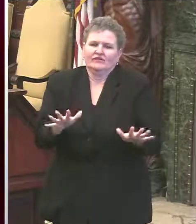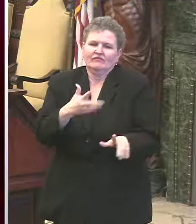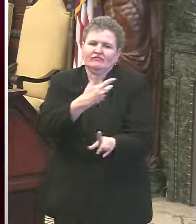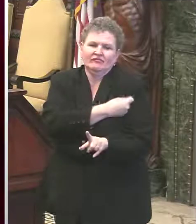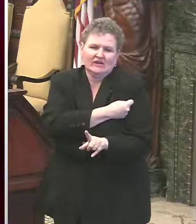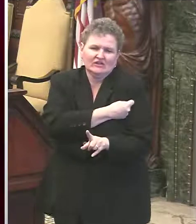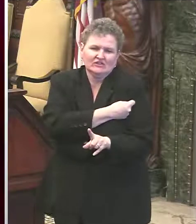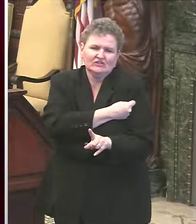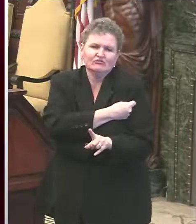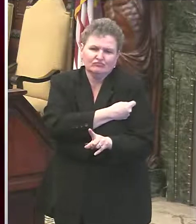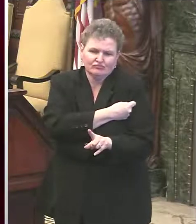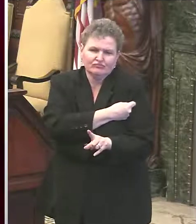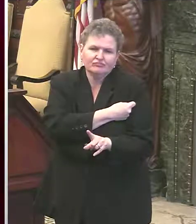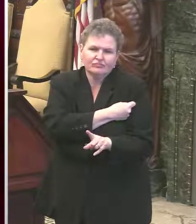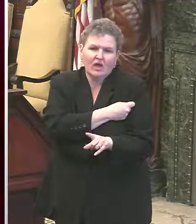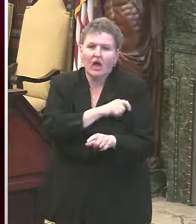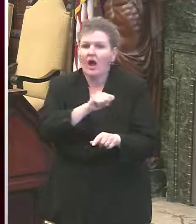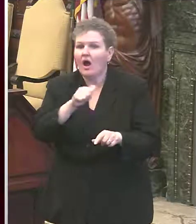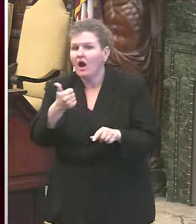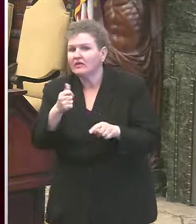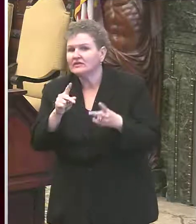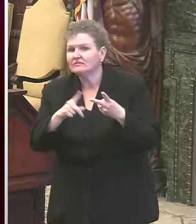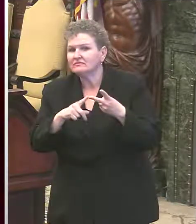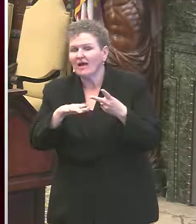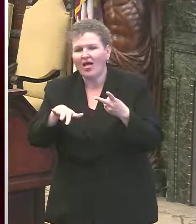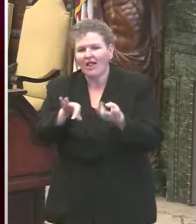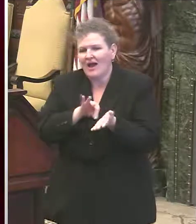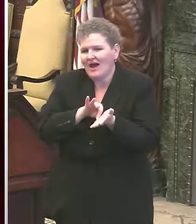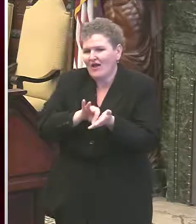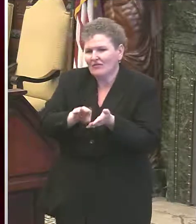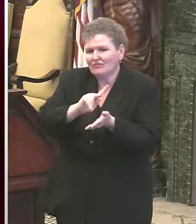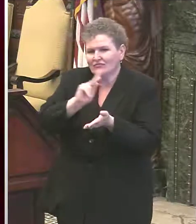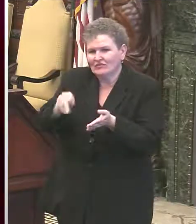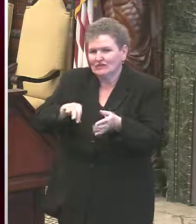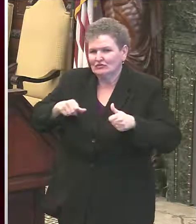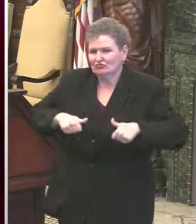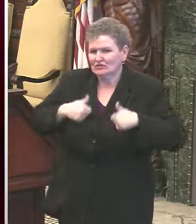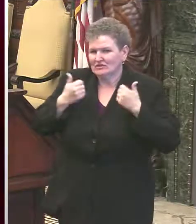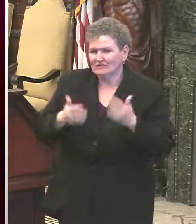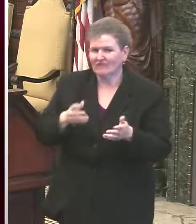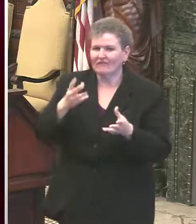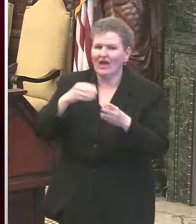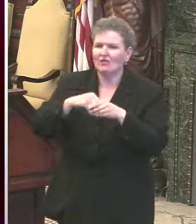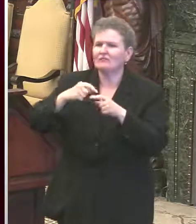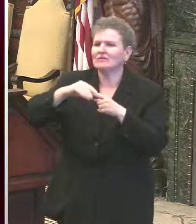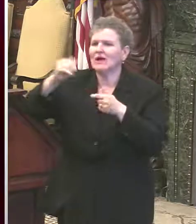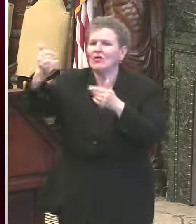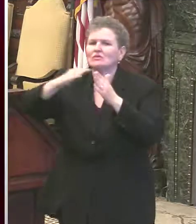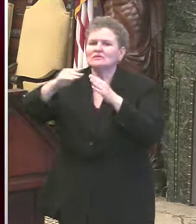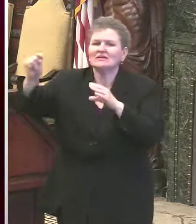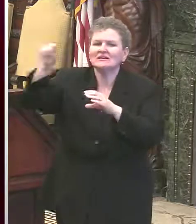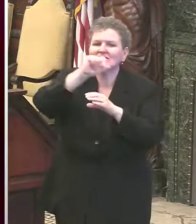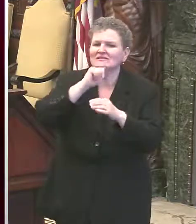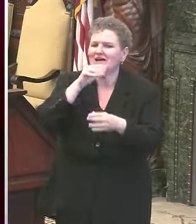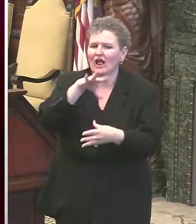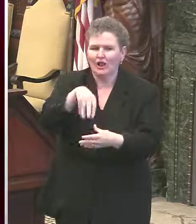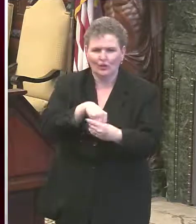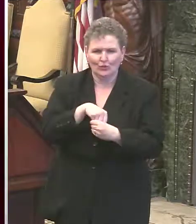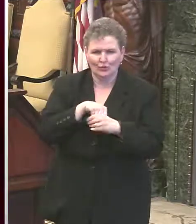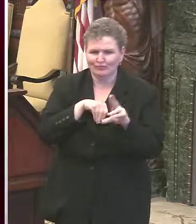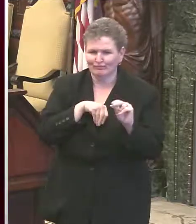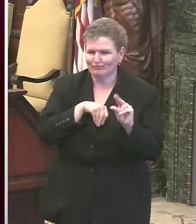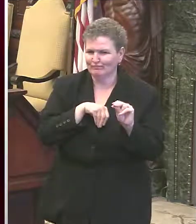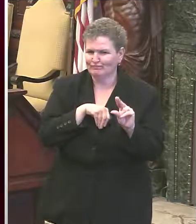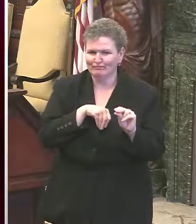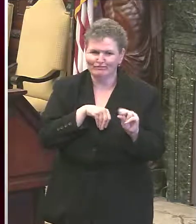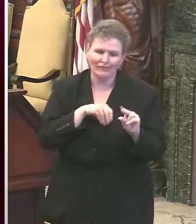is an underestimate because it doesn't count Philadelphia residents who may have been vaccinated outside the city. Okay, we've already discounted the people vaccinated in the city